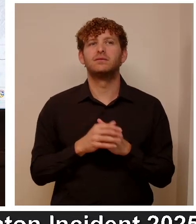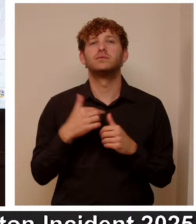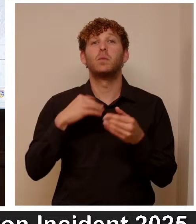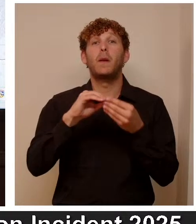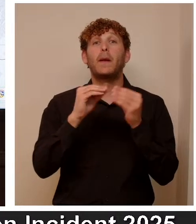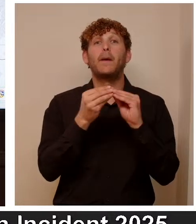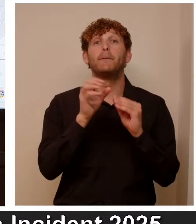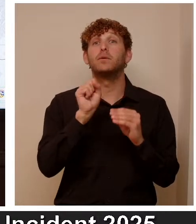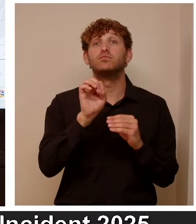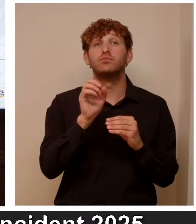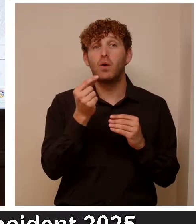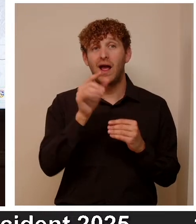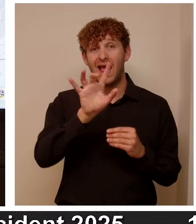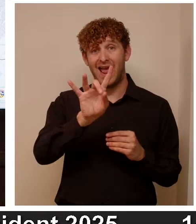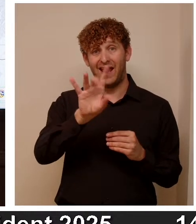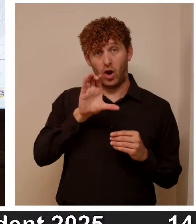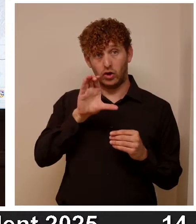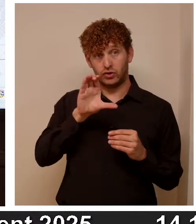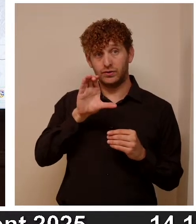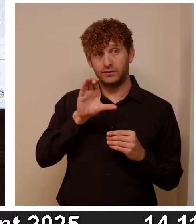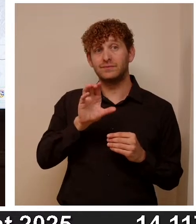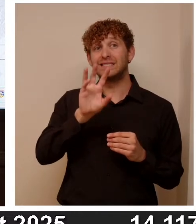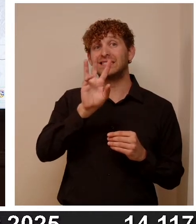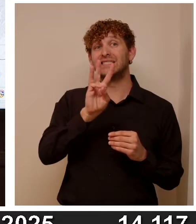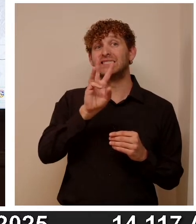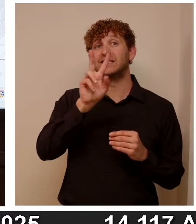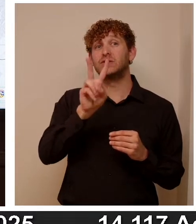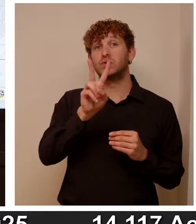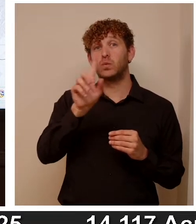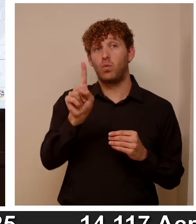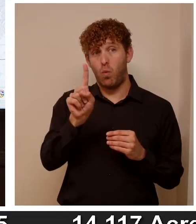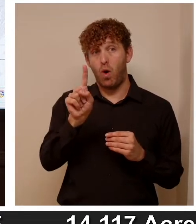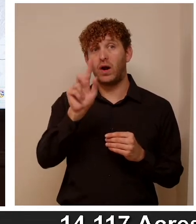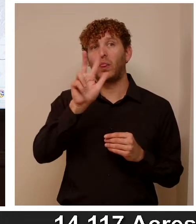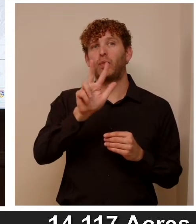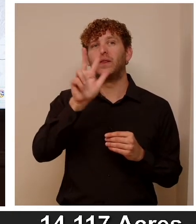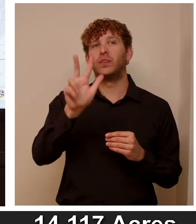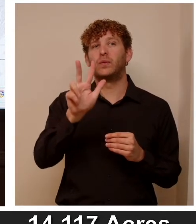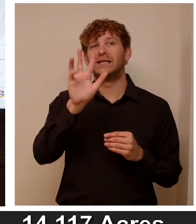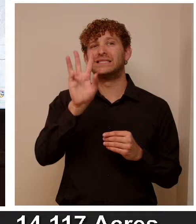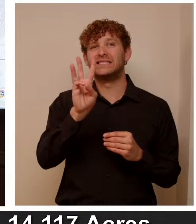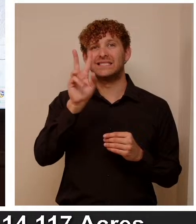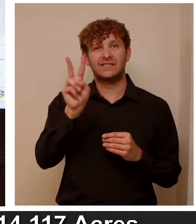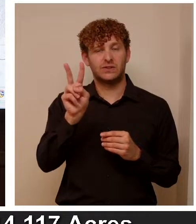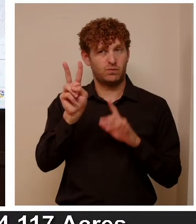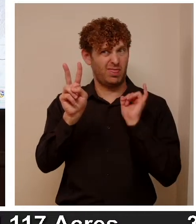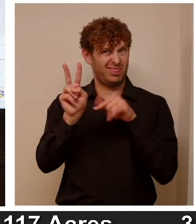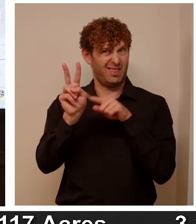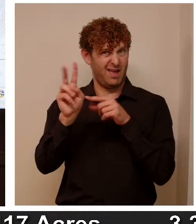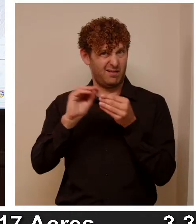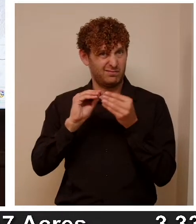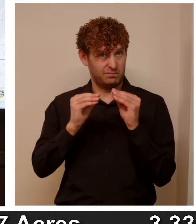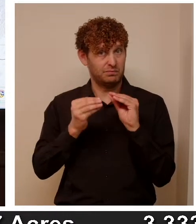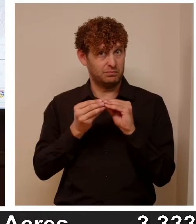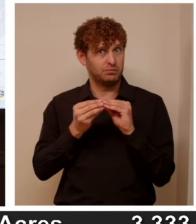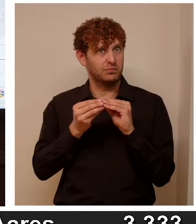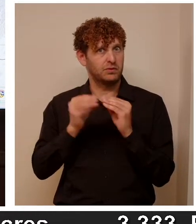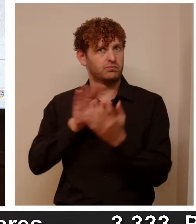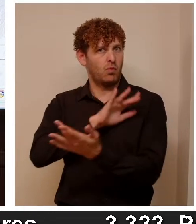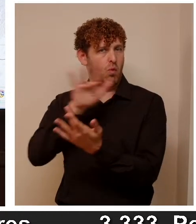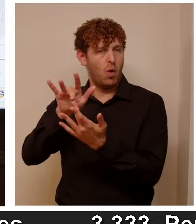1-800-621-3362. And a note on